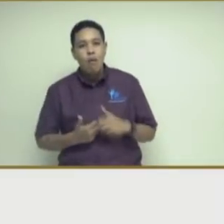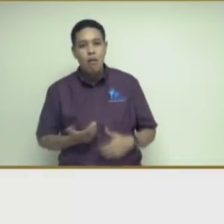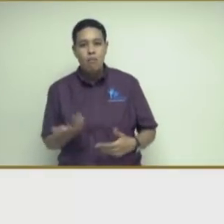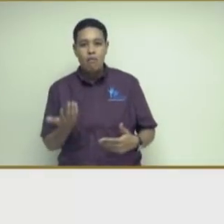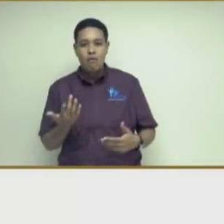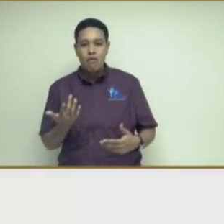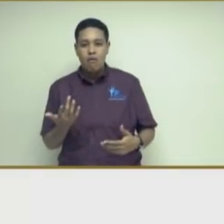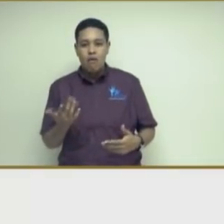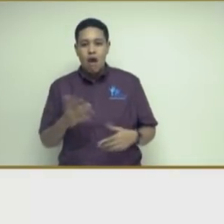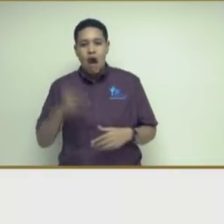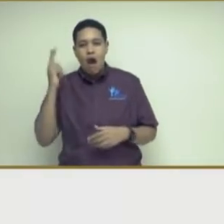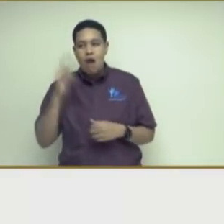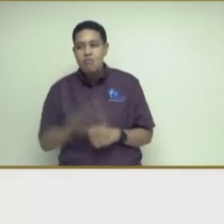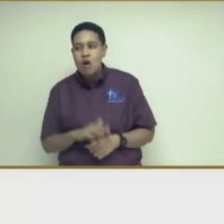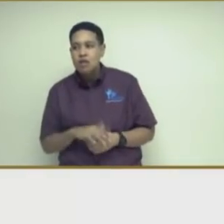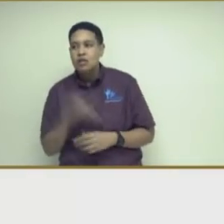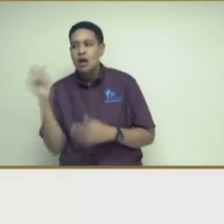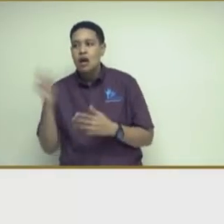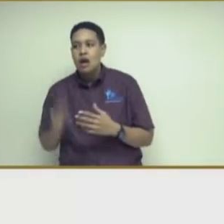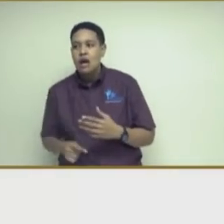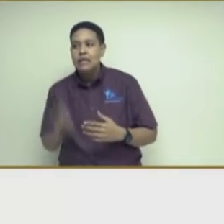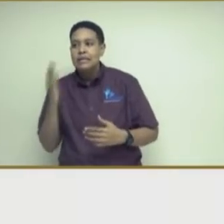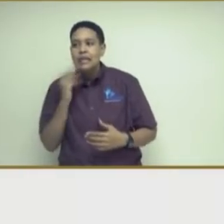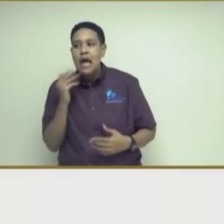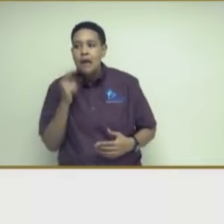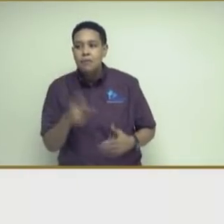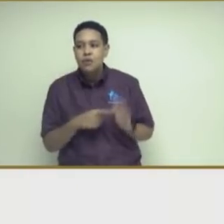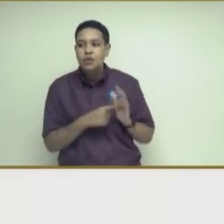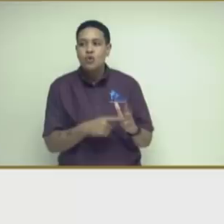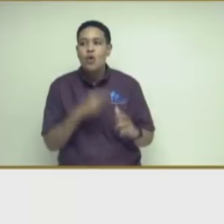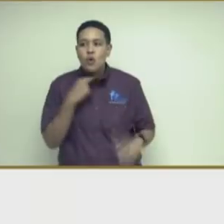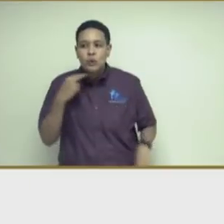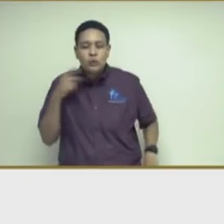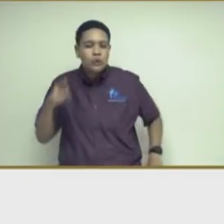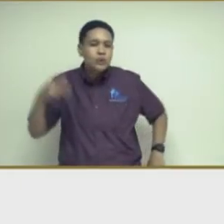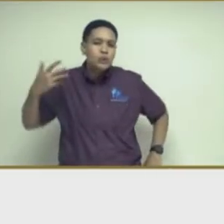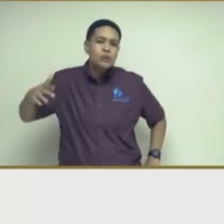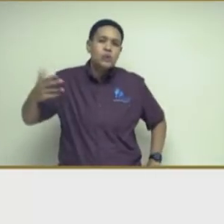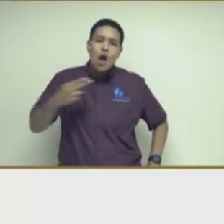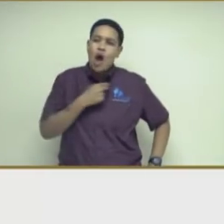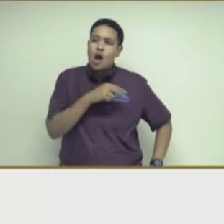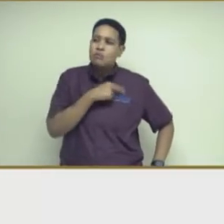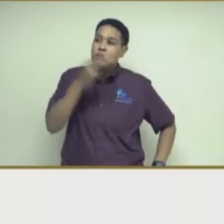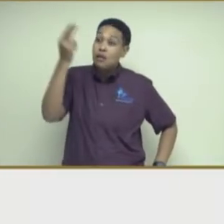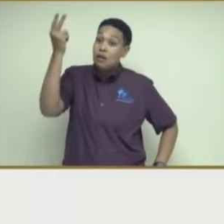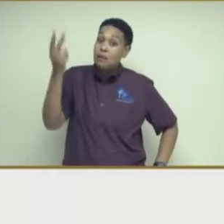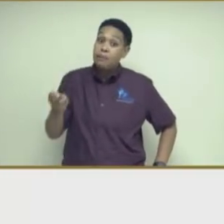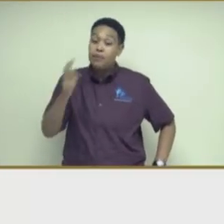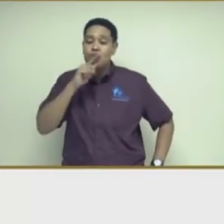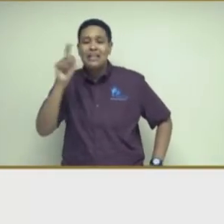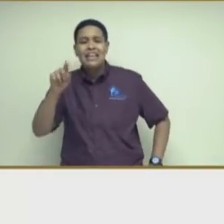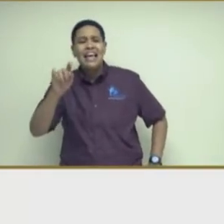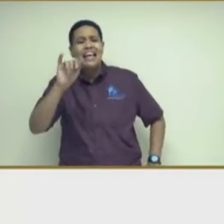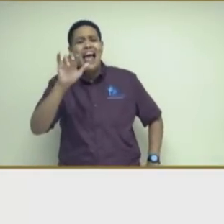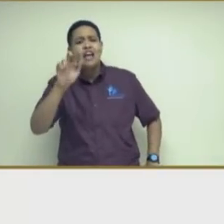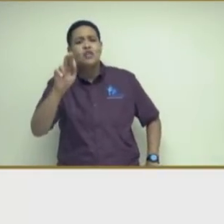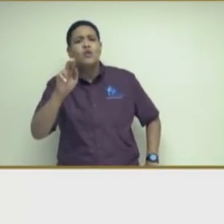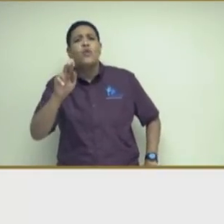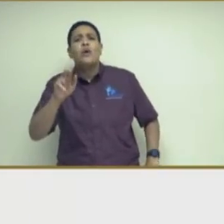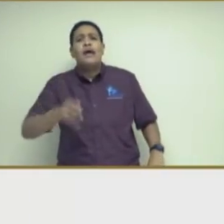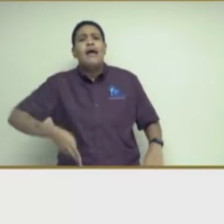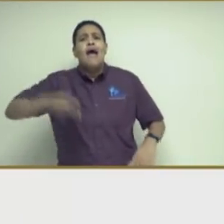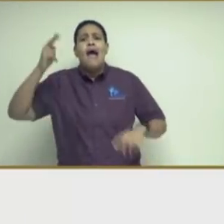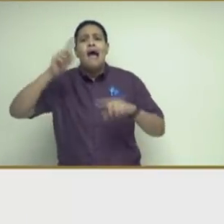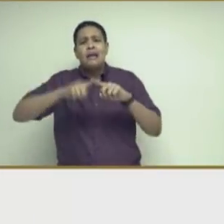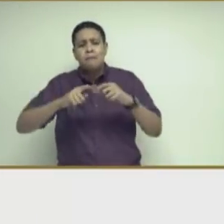significantly enhanced the risk that they face, the hospitalization that was necessary, the ICU or high